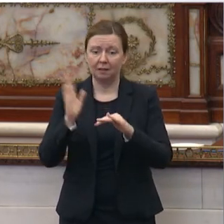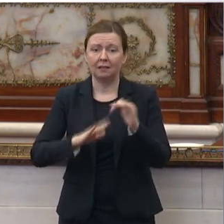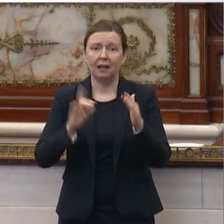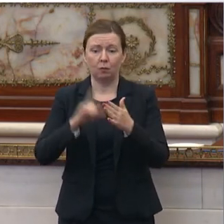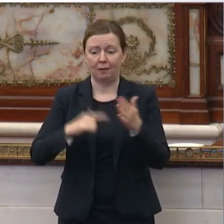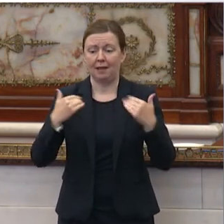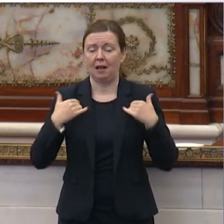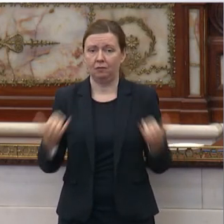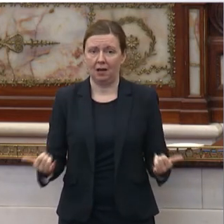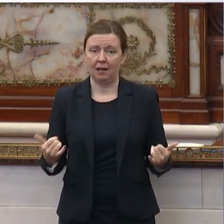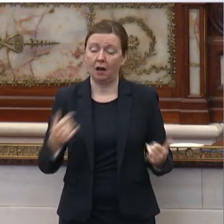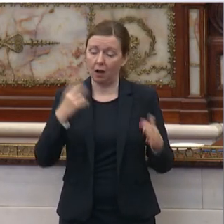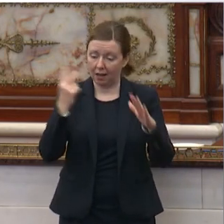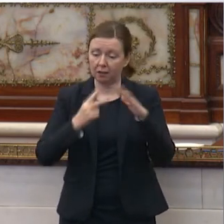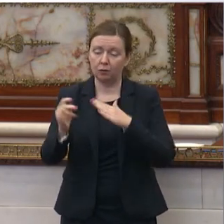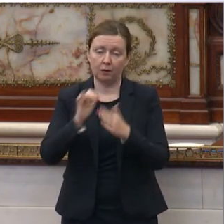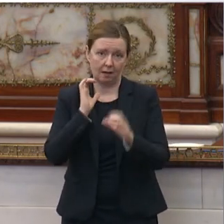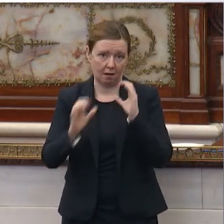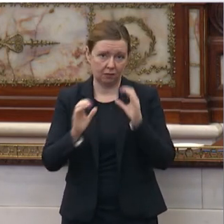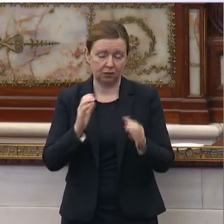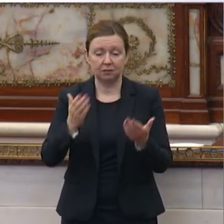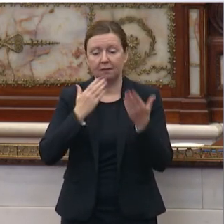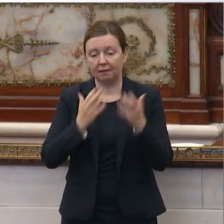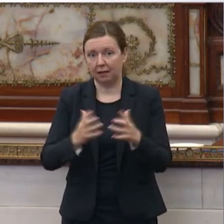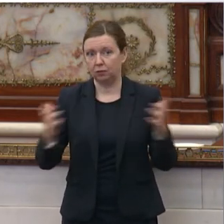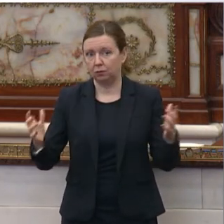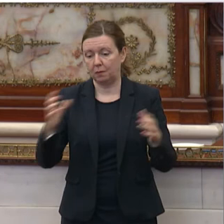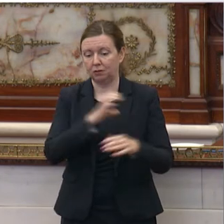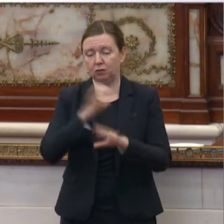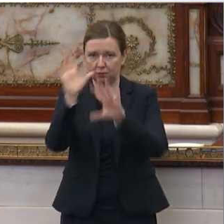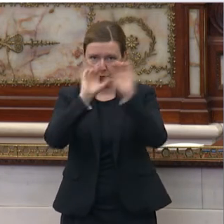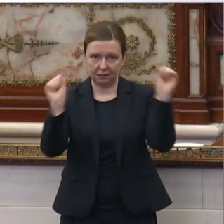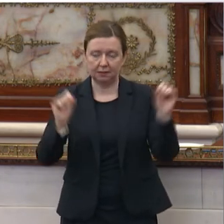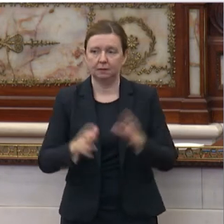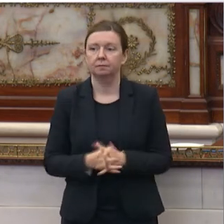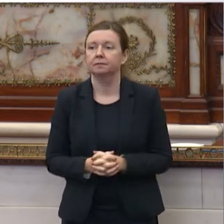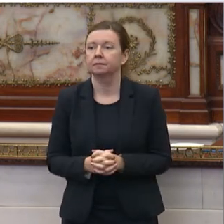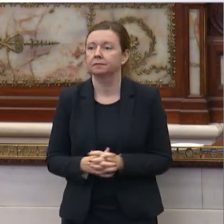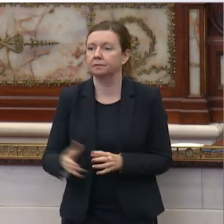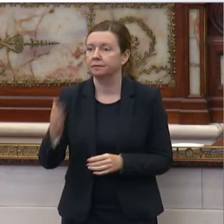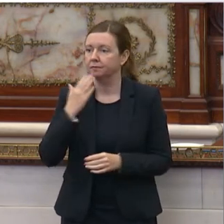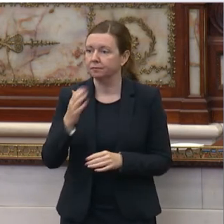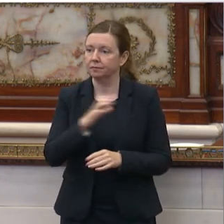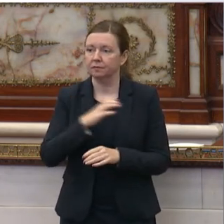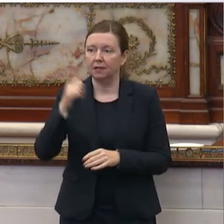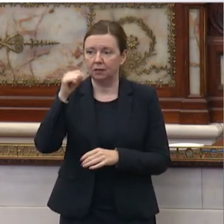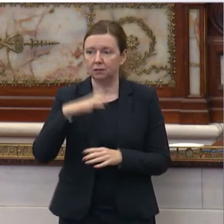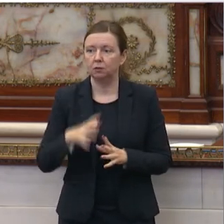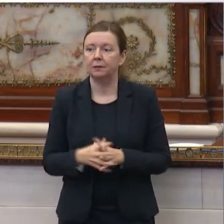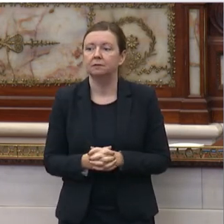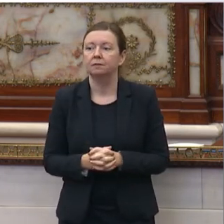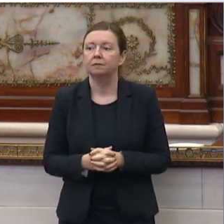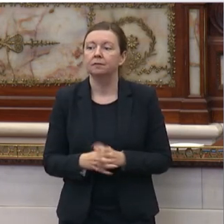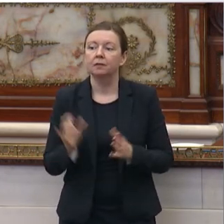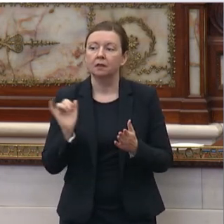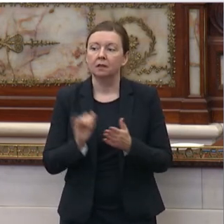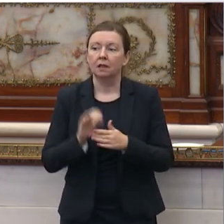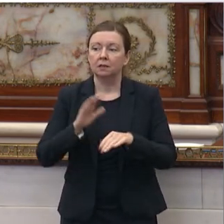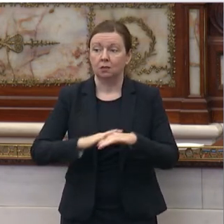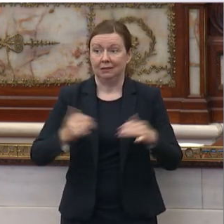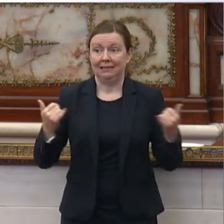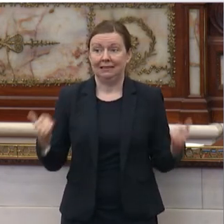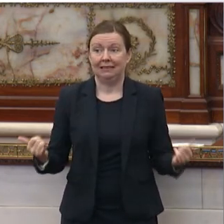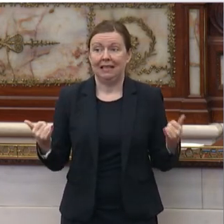have right now. I look forward to that conversation, and thank you very much, Council President. Thank you, Councilwoman. That will be on